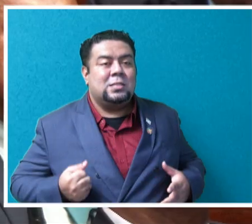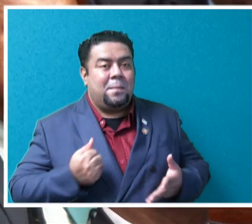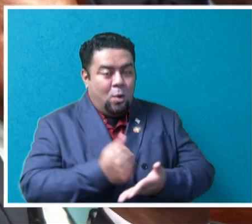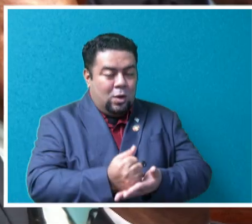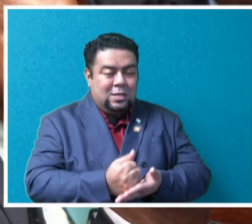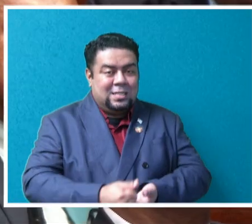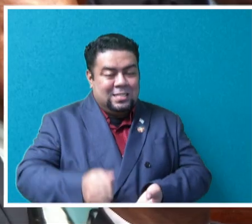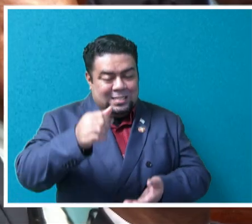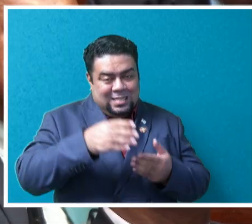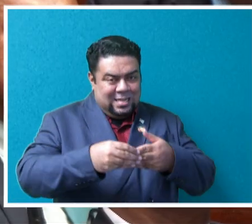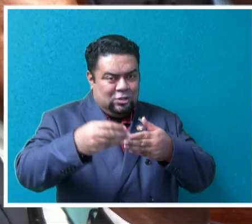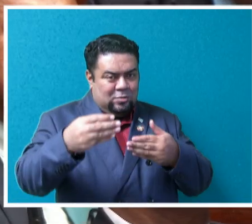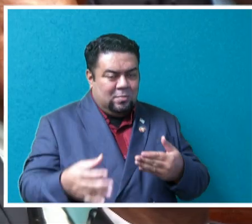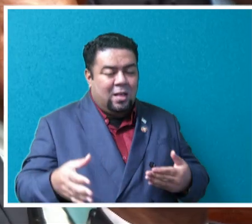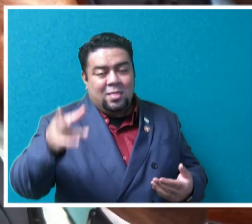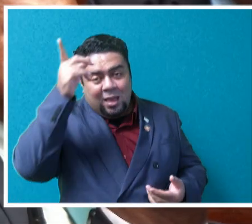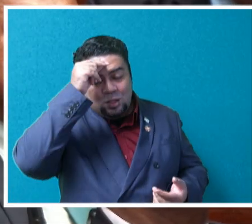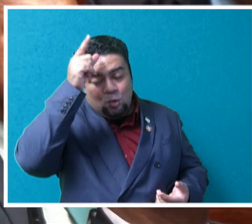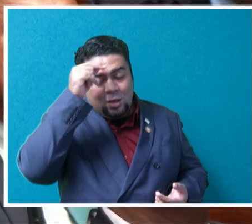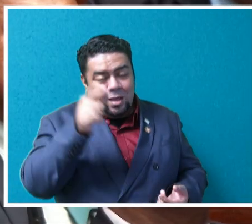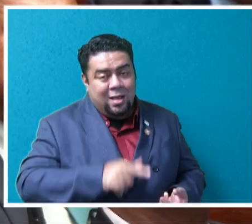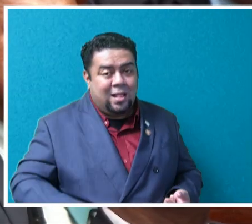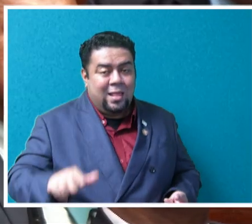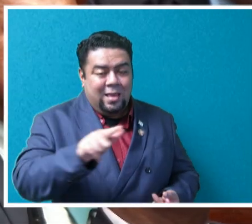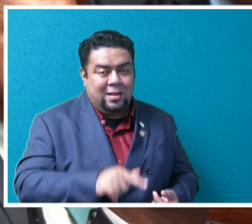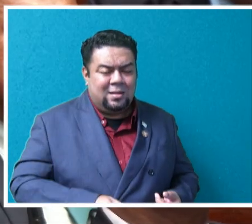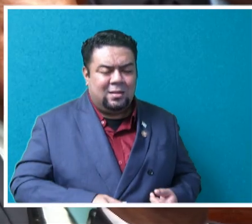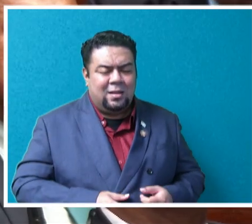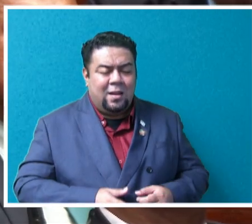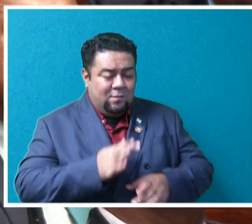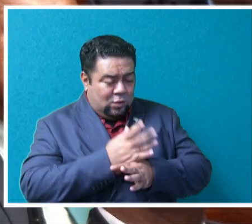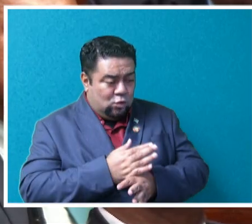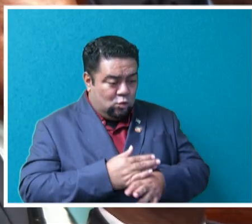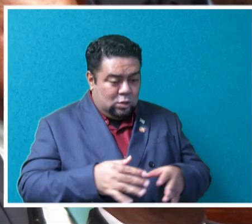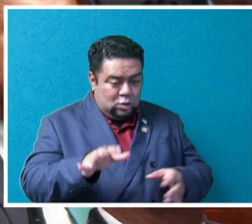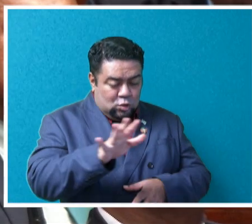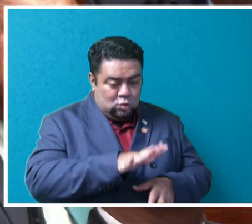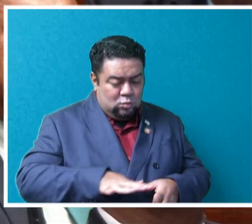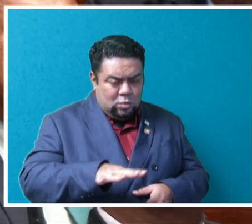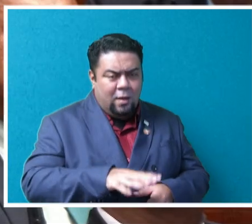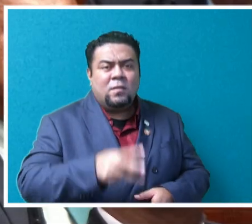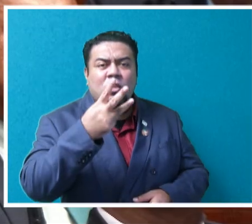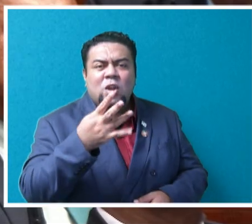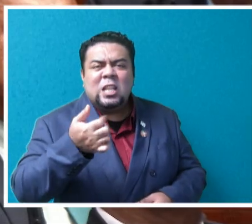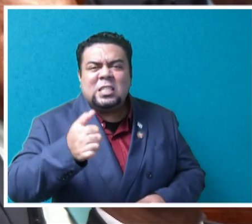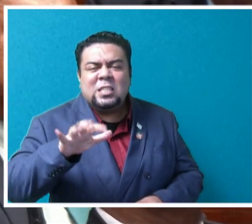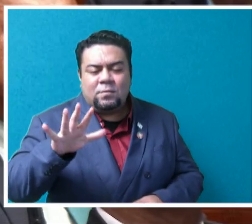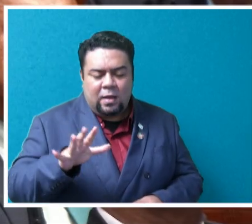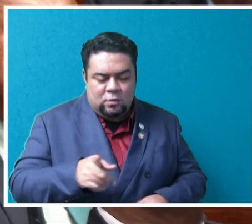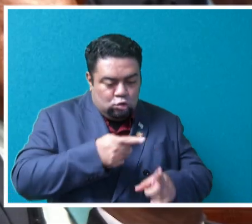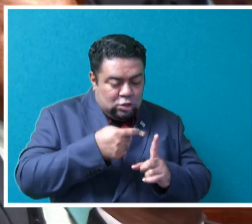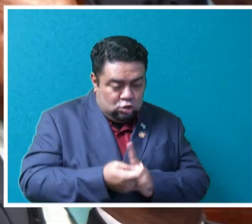leadership, the iTaukei Land and Fisheries Commission conducted 365 traditional